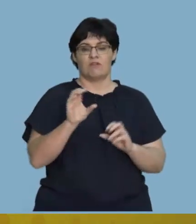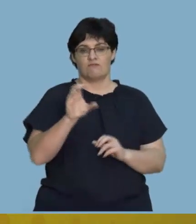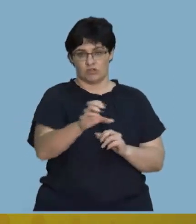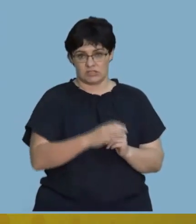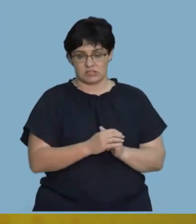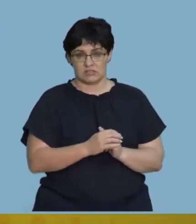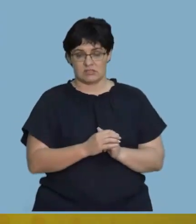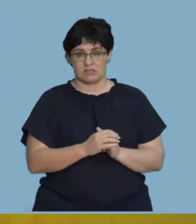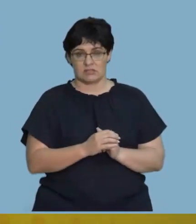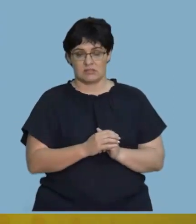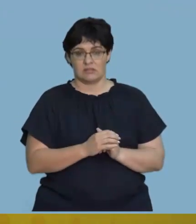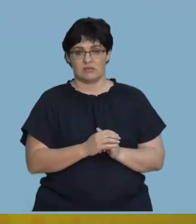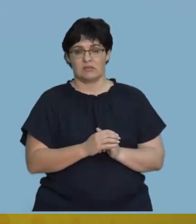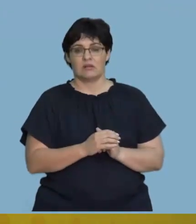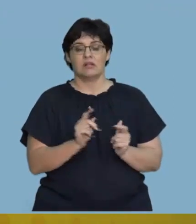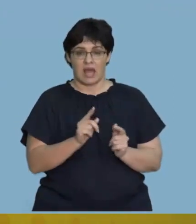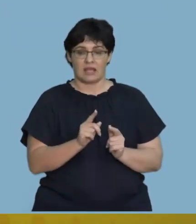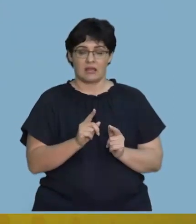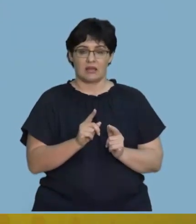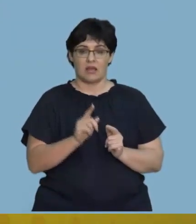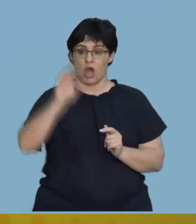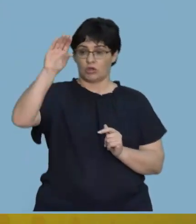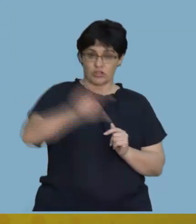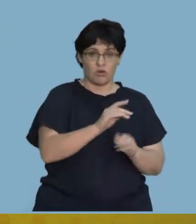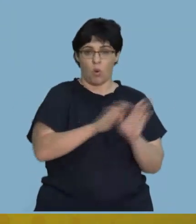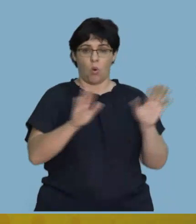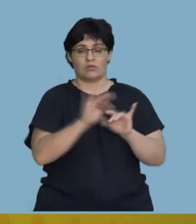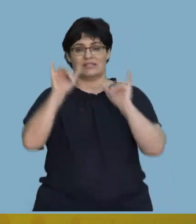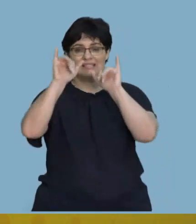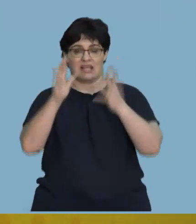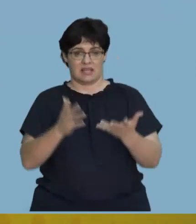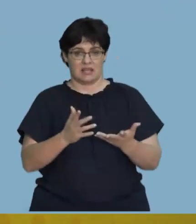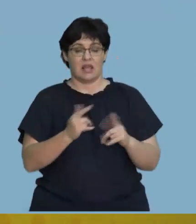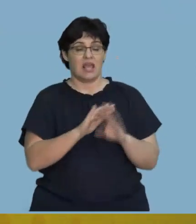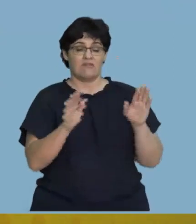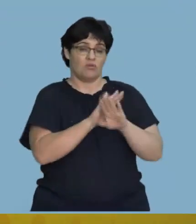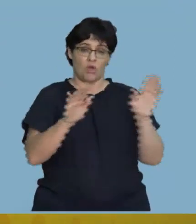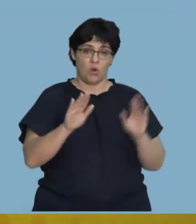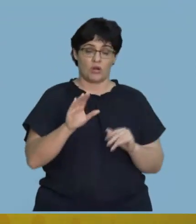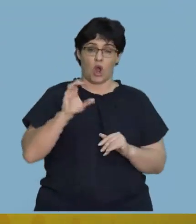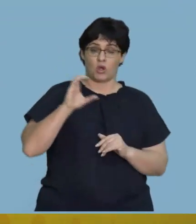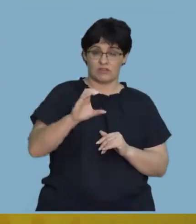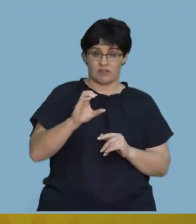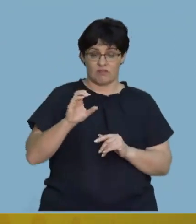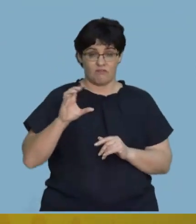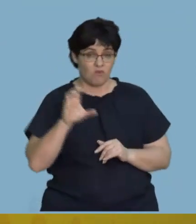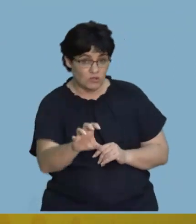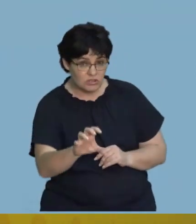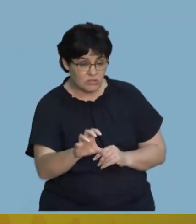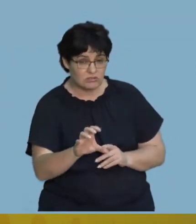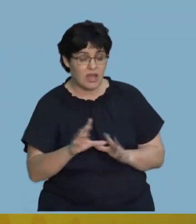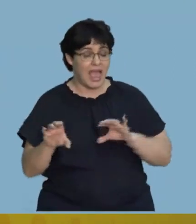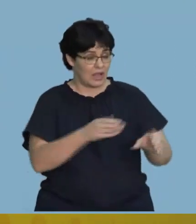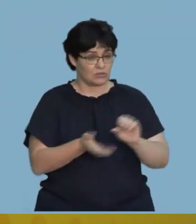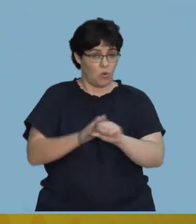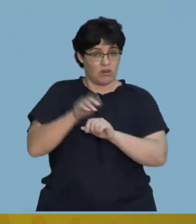got conservative versus non-conservative forces. So if there is a non-conservative force that acts on the object,